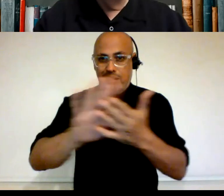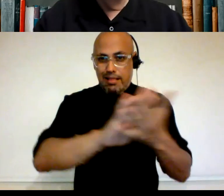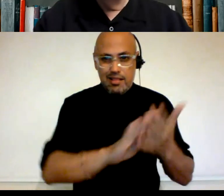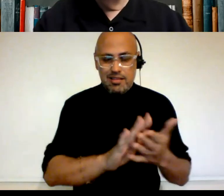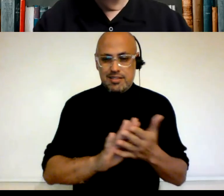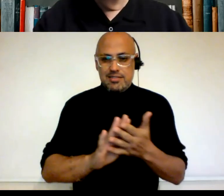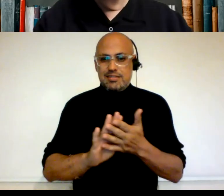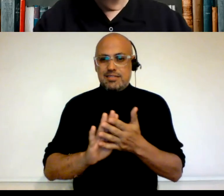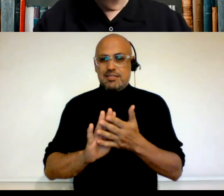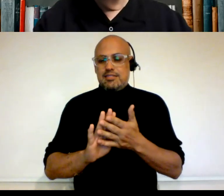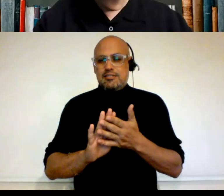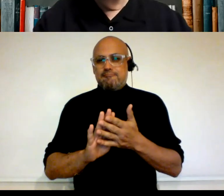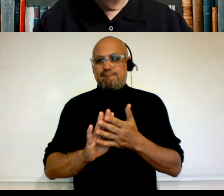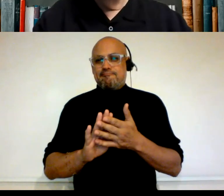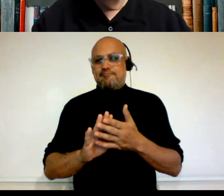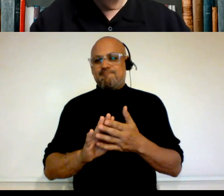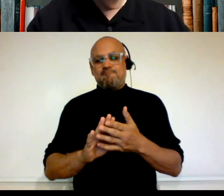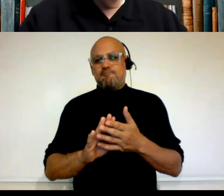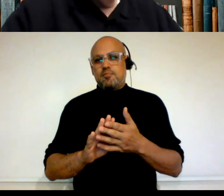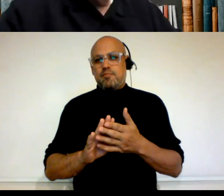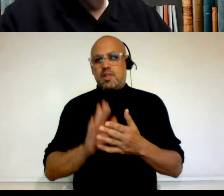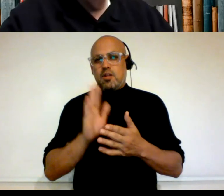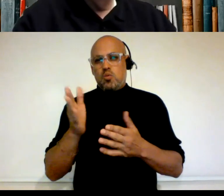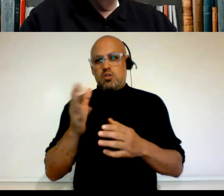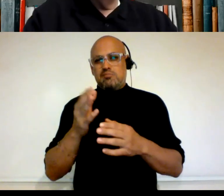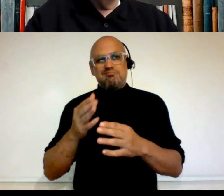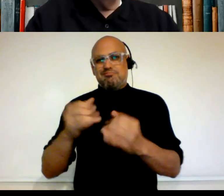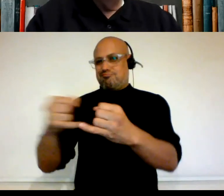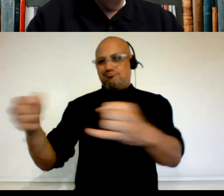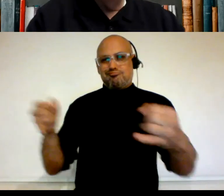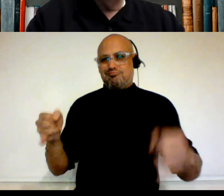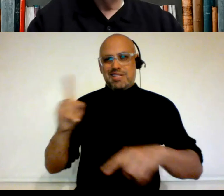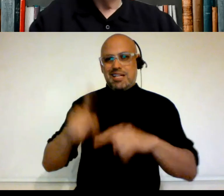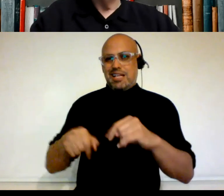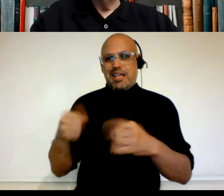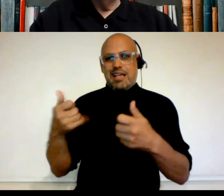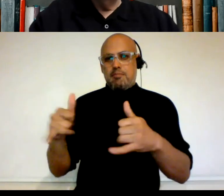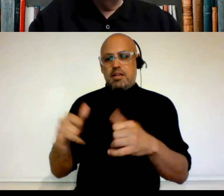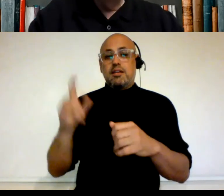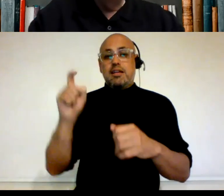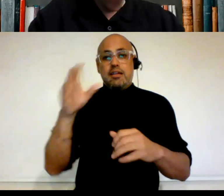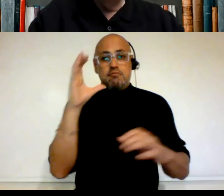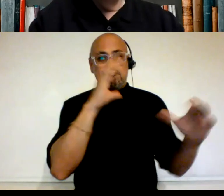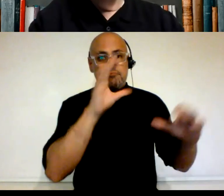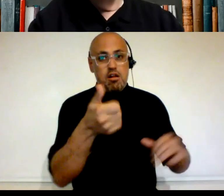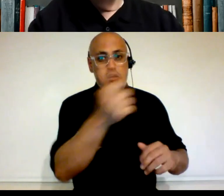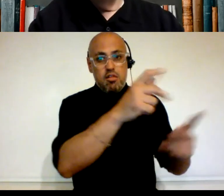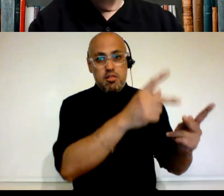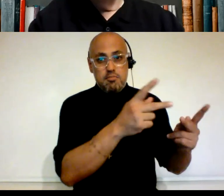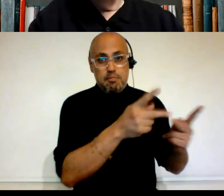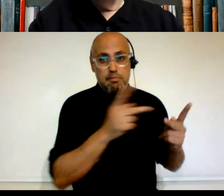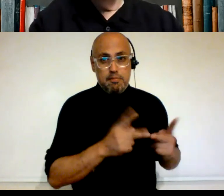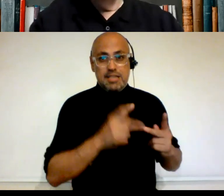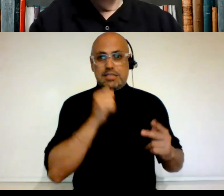to go in and clean in between, we're gonna make off limits. So we're gonna have to look for some play areas that don't involve sharing the same